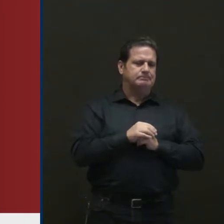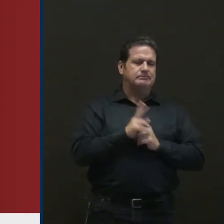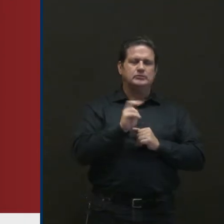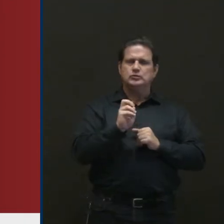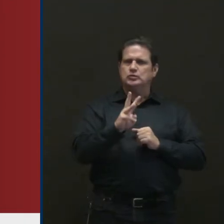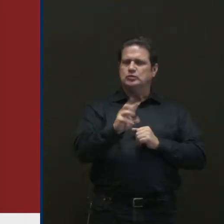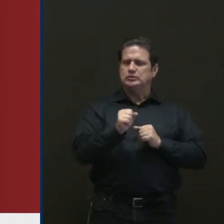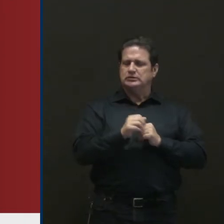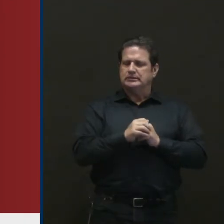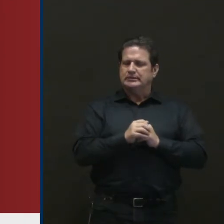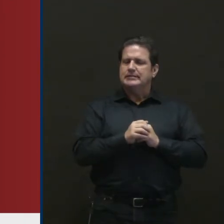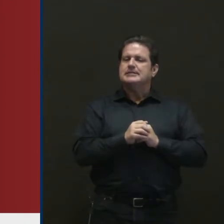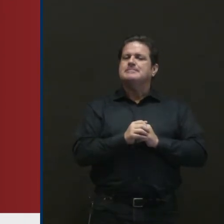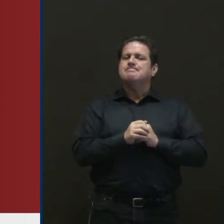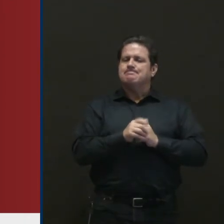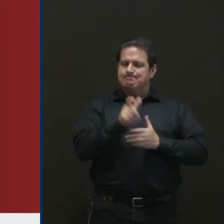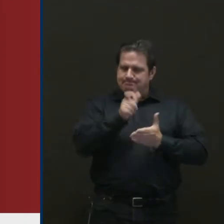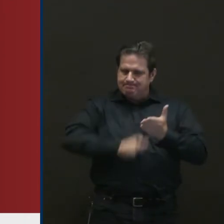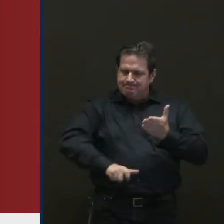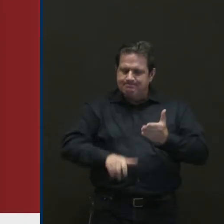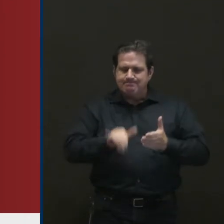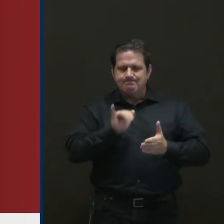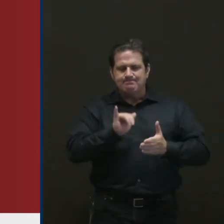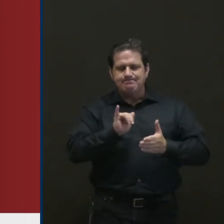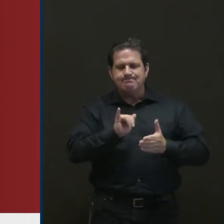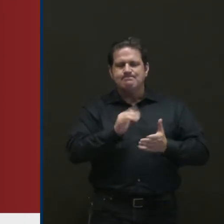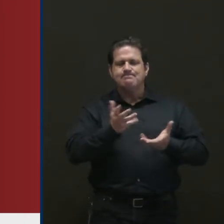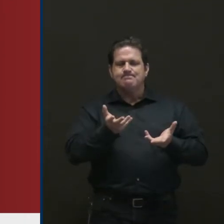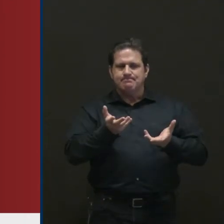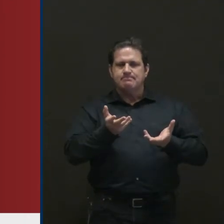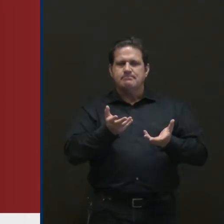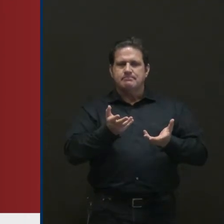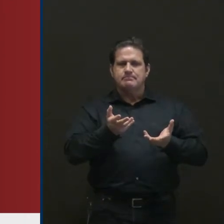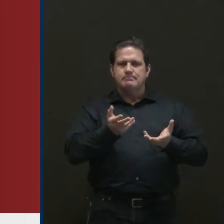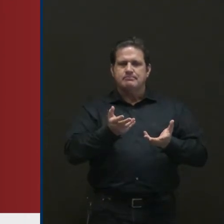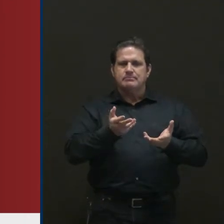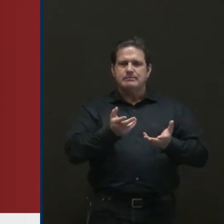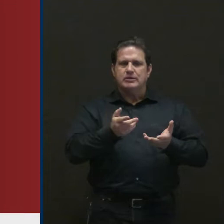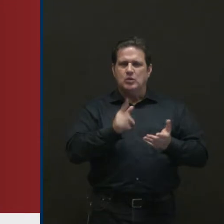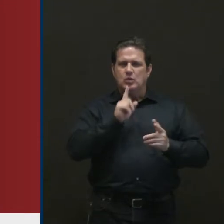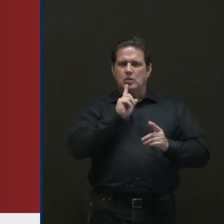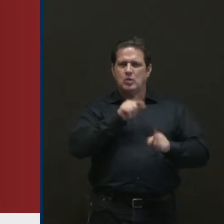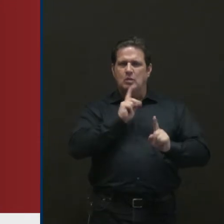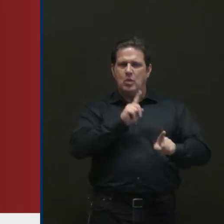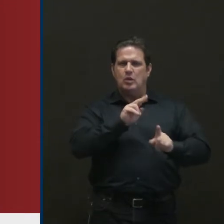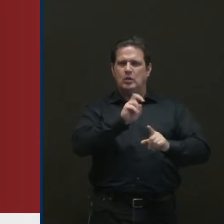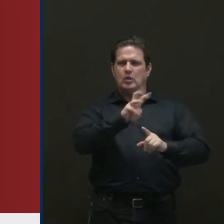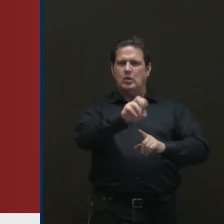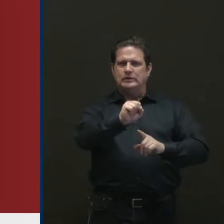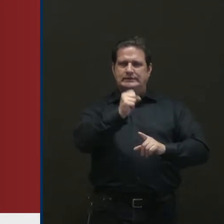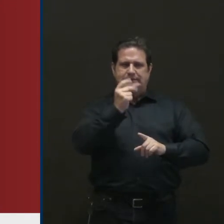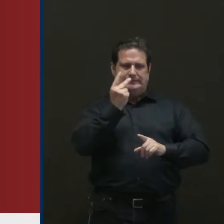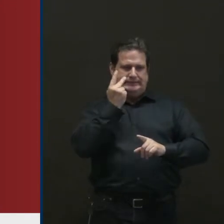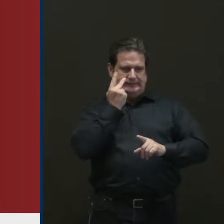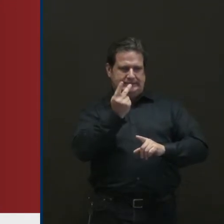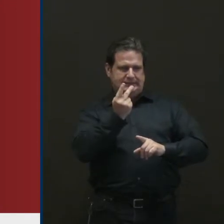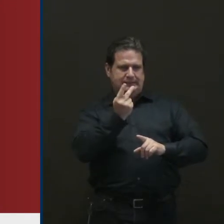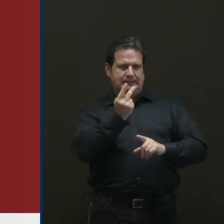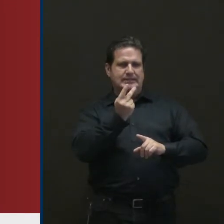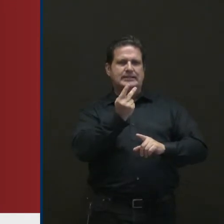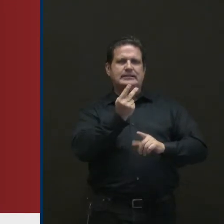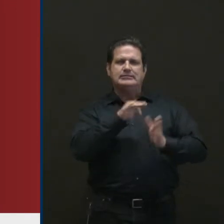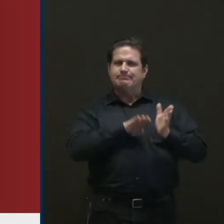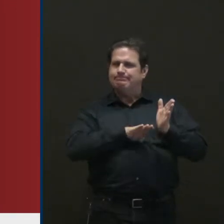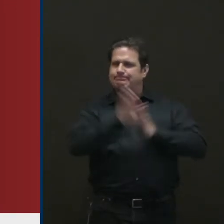been prominently reported in the news over the last couple of weeks, is the